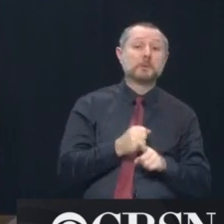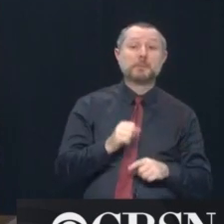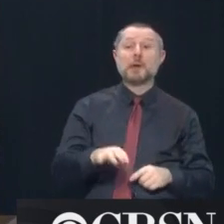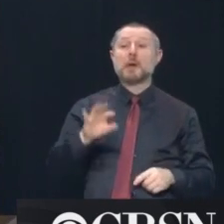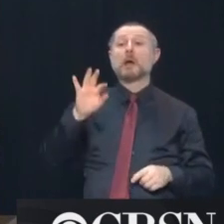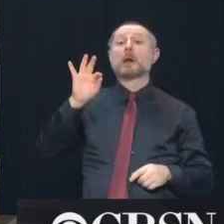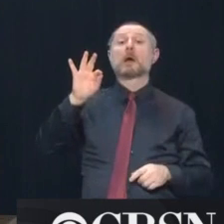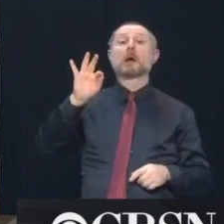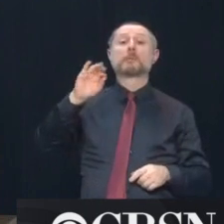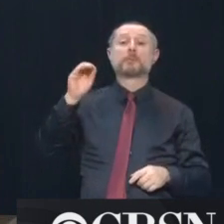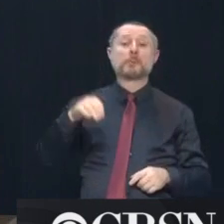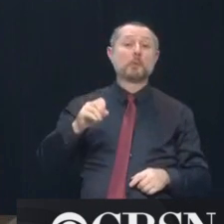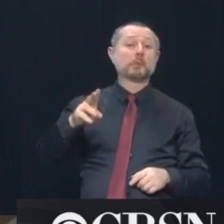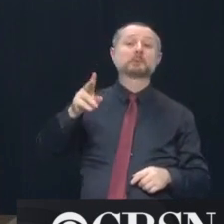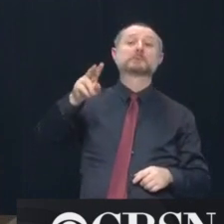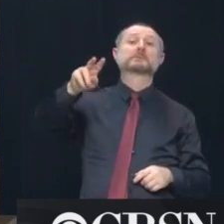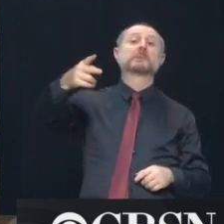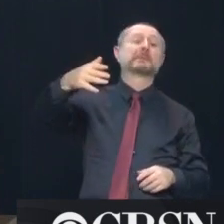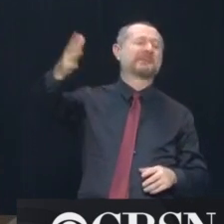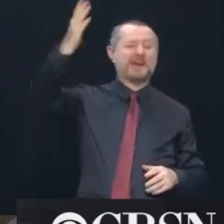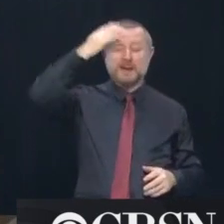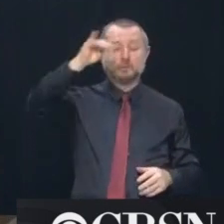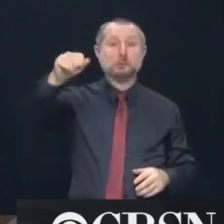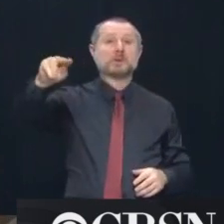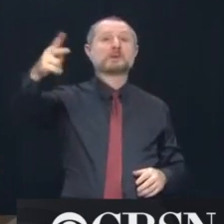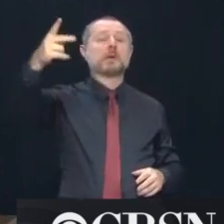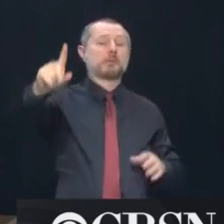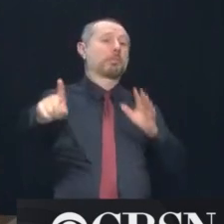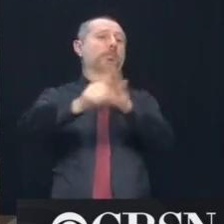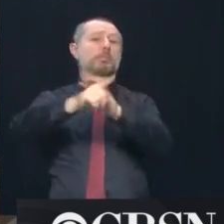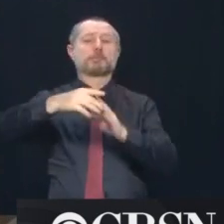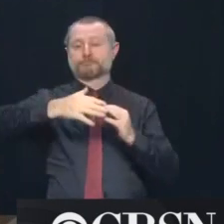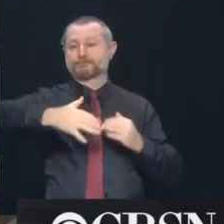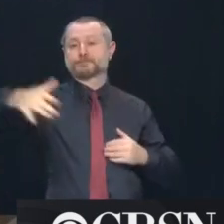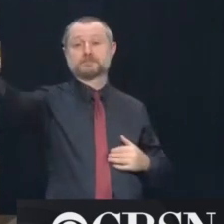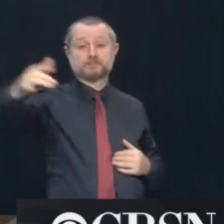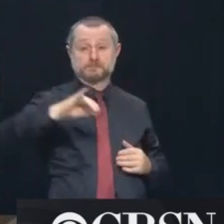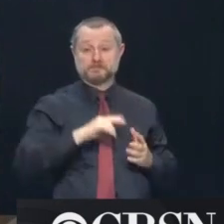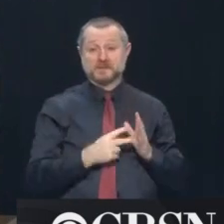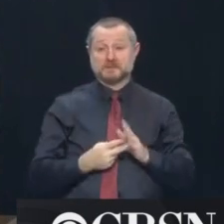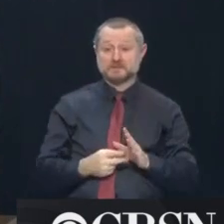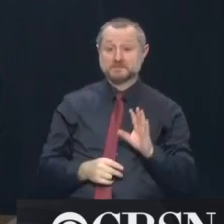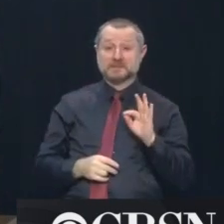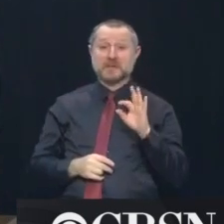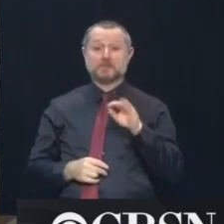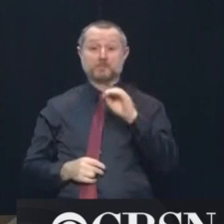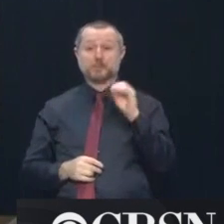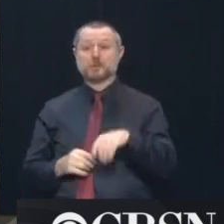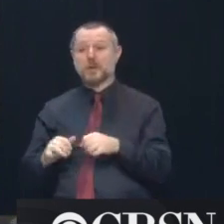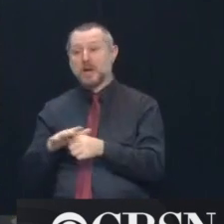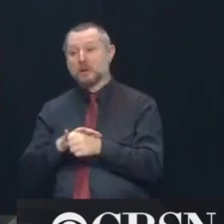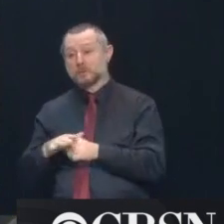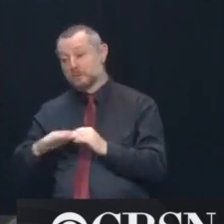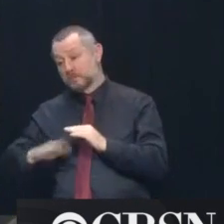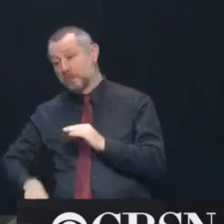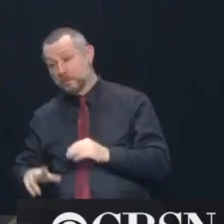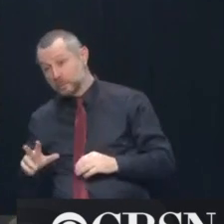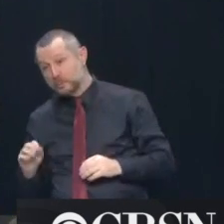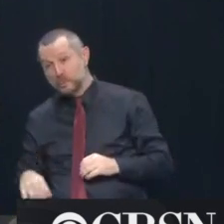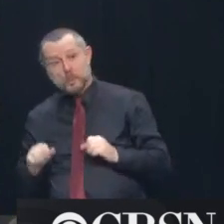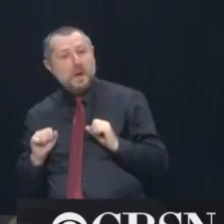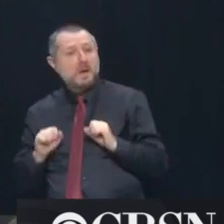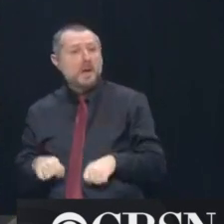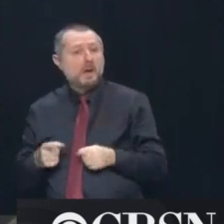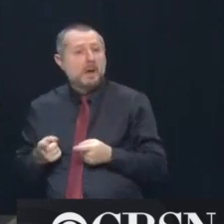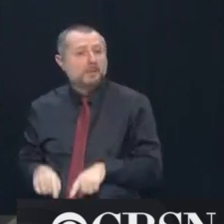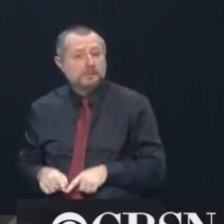2nd. Could you be at 9 and have some neighborhoods under 3? You could. But you have